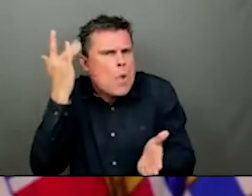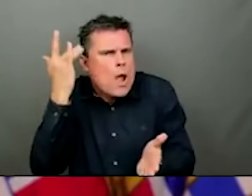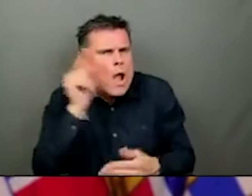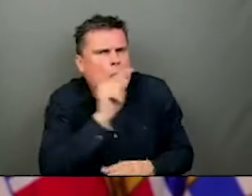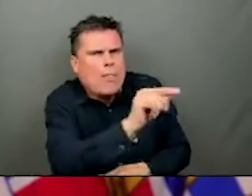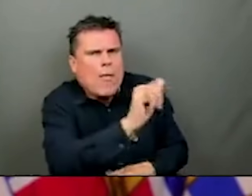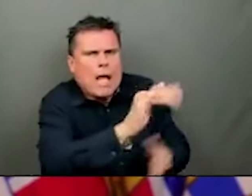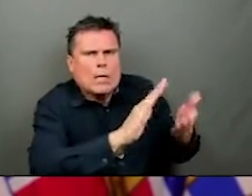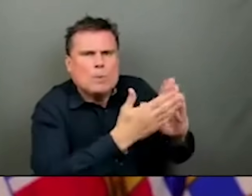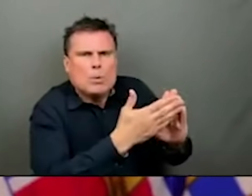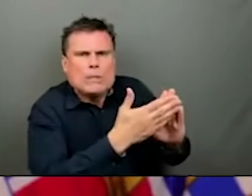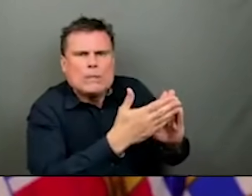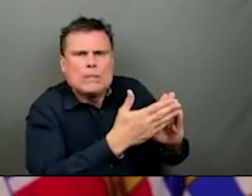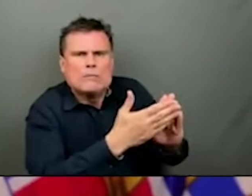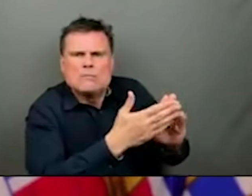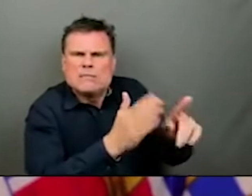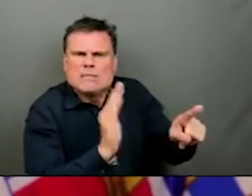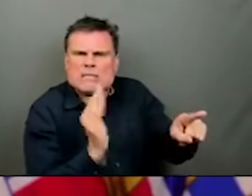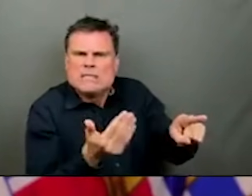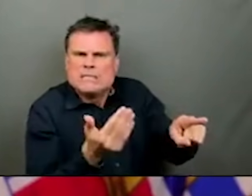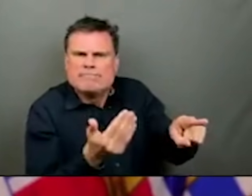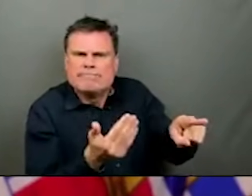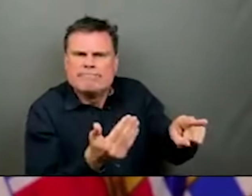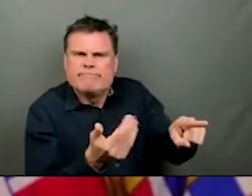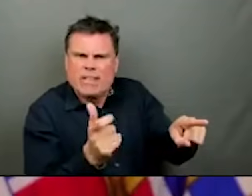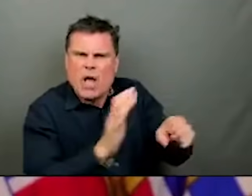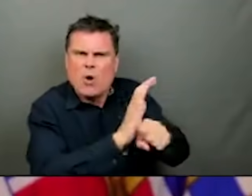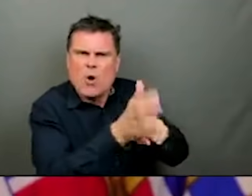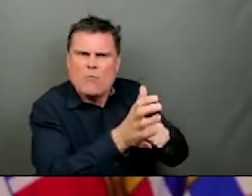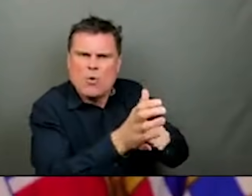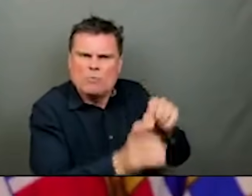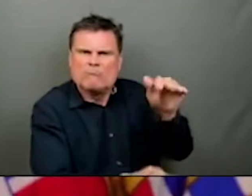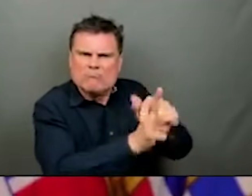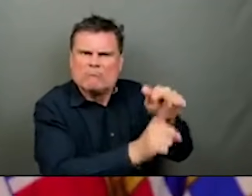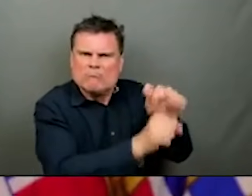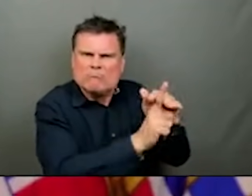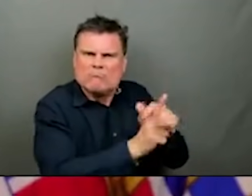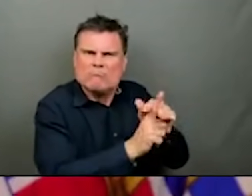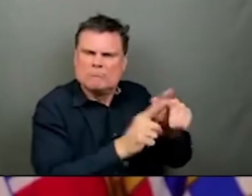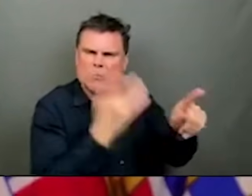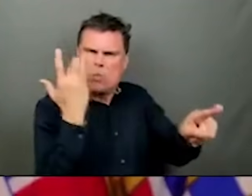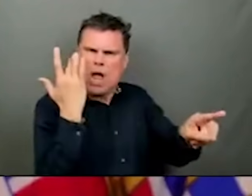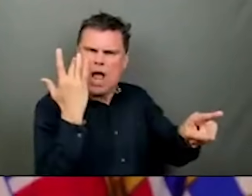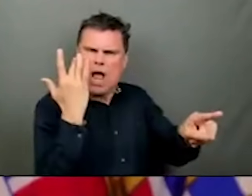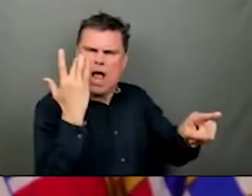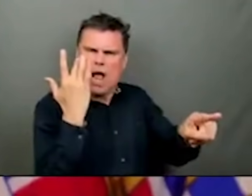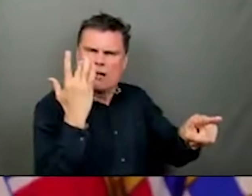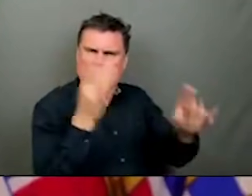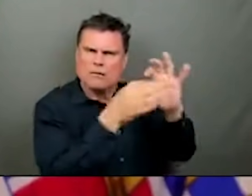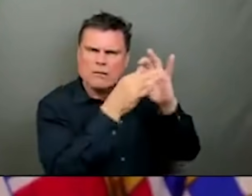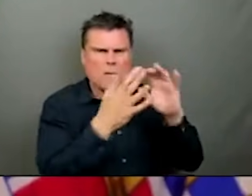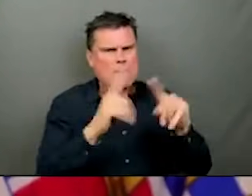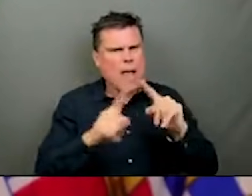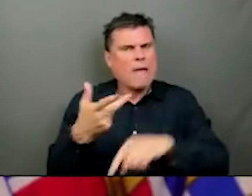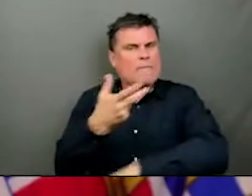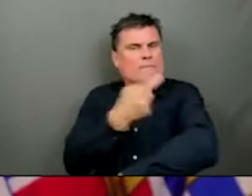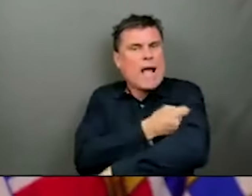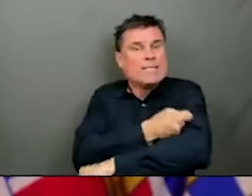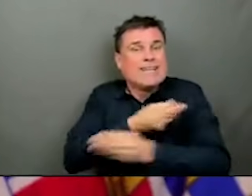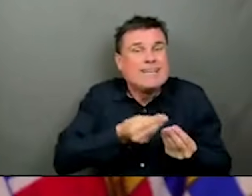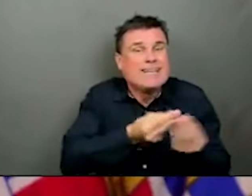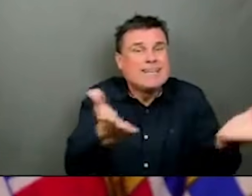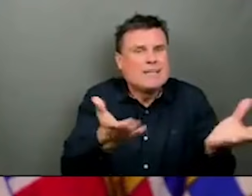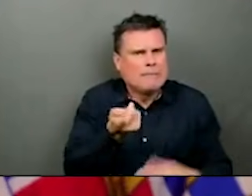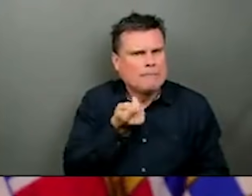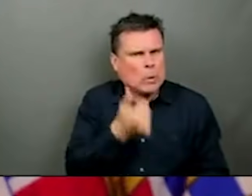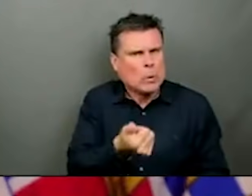for some of those communities, the 13 highest risk communities where we had the least immunization, we